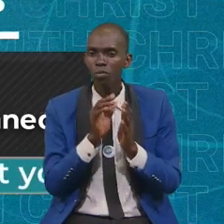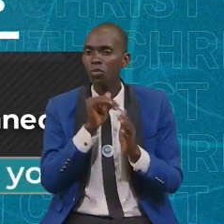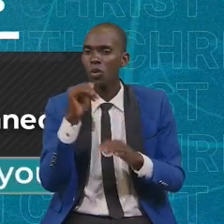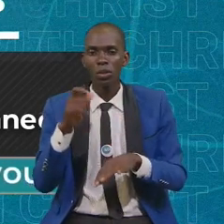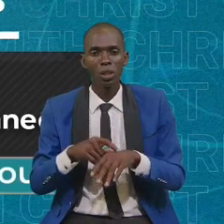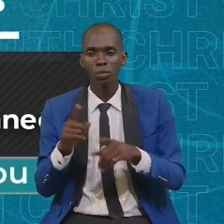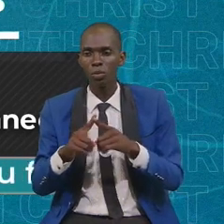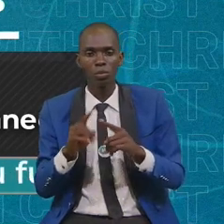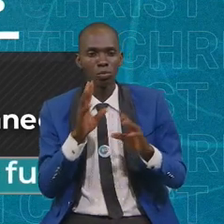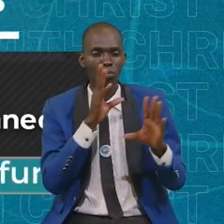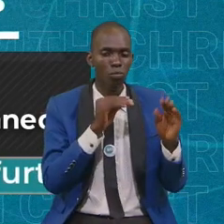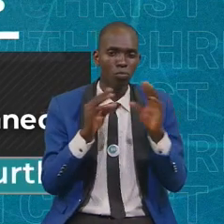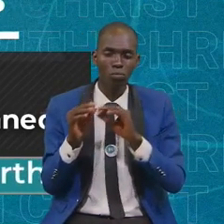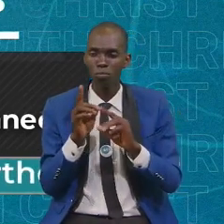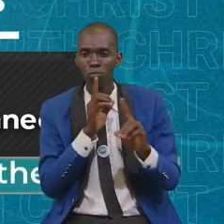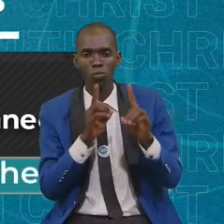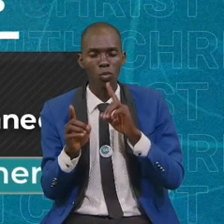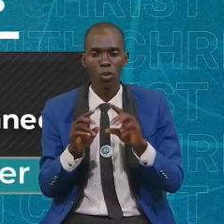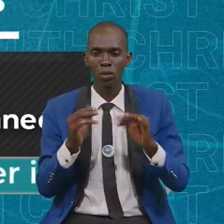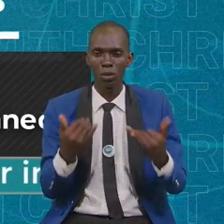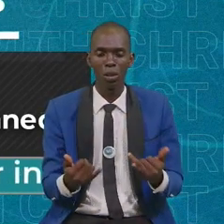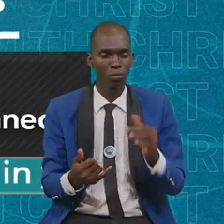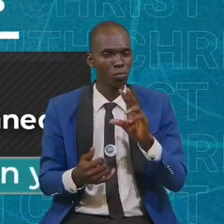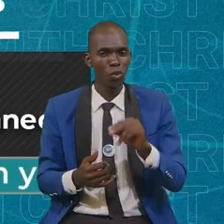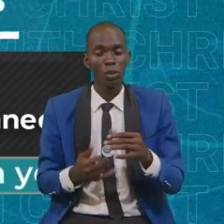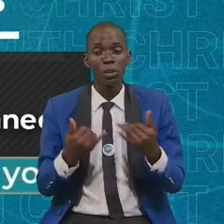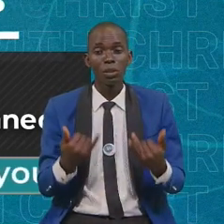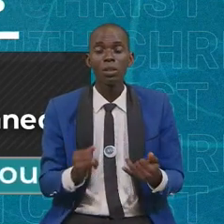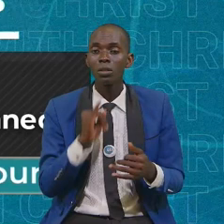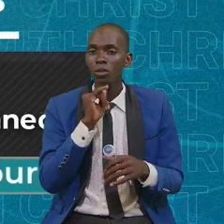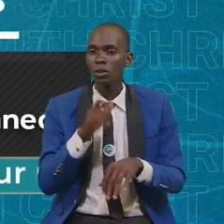the Lord Jesus, the miracle worker.